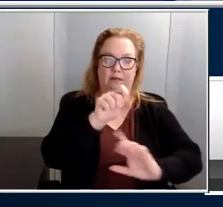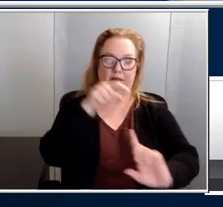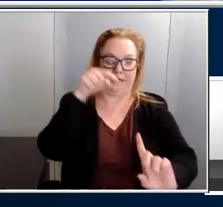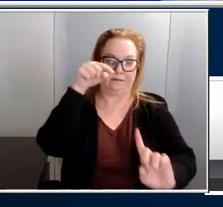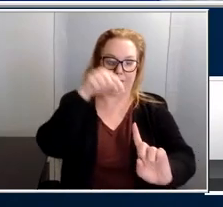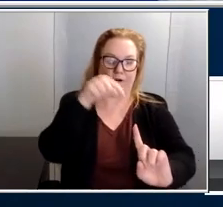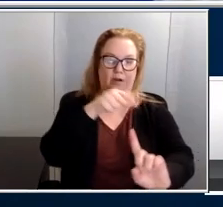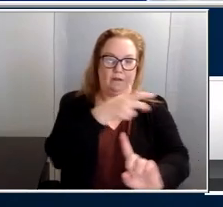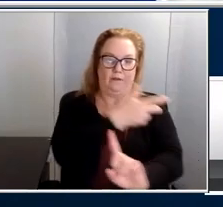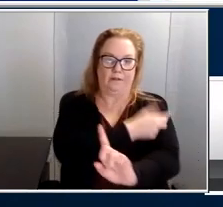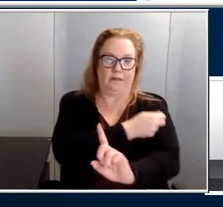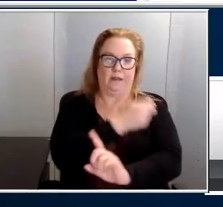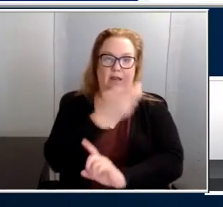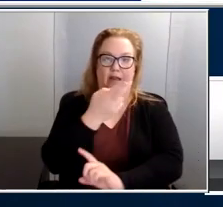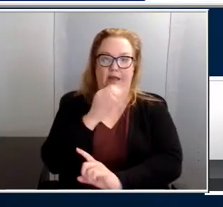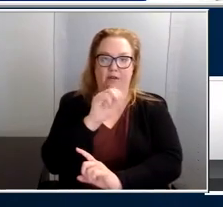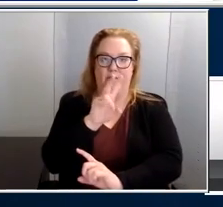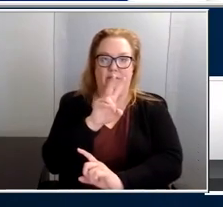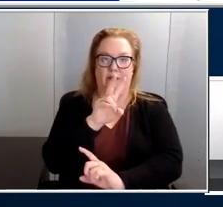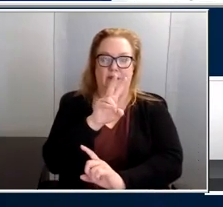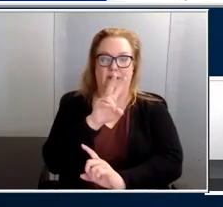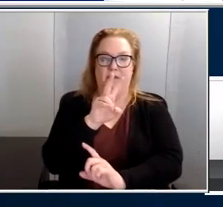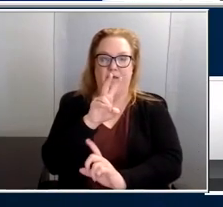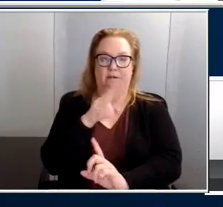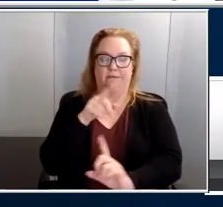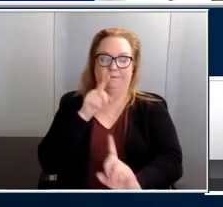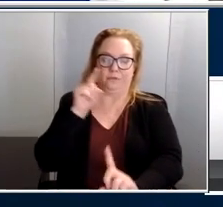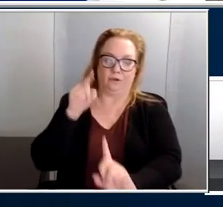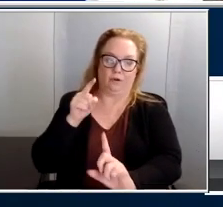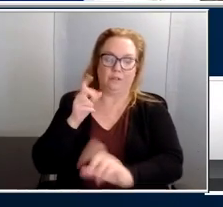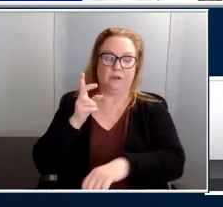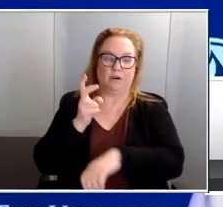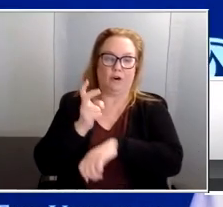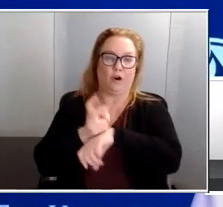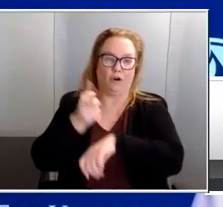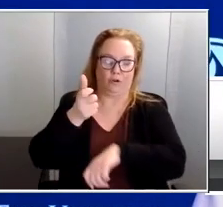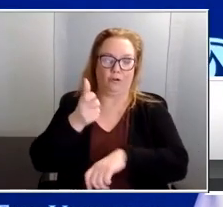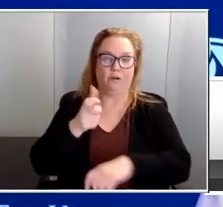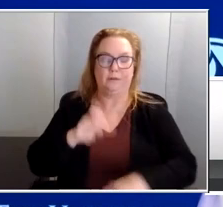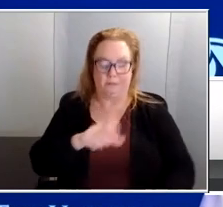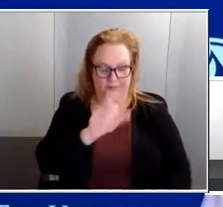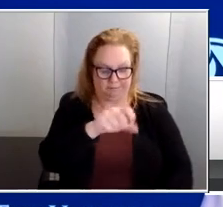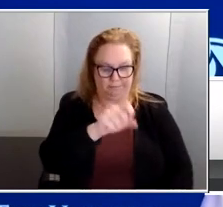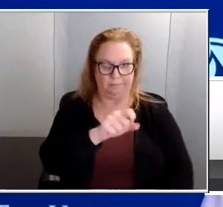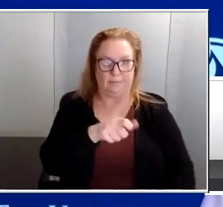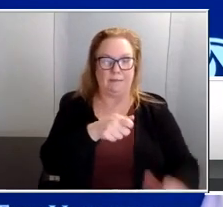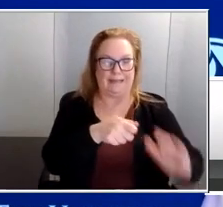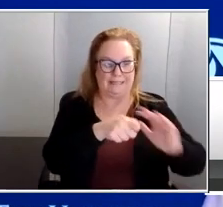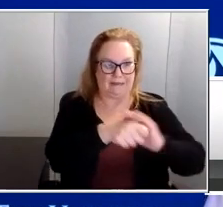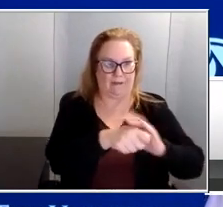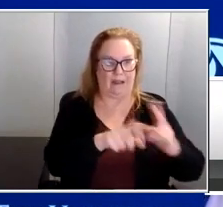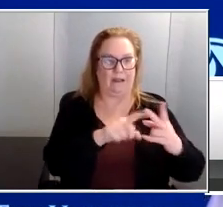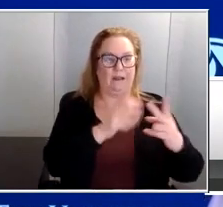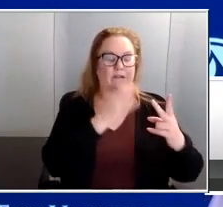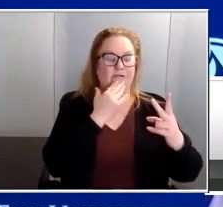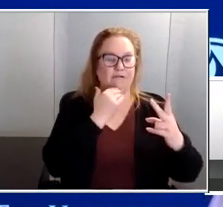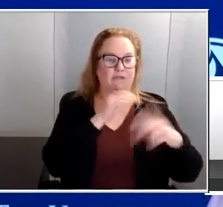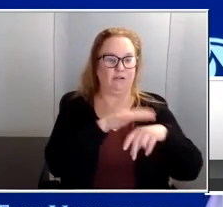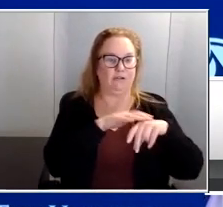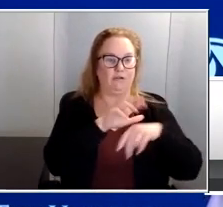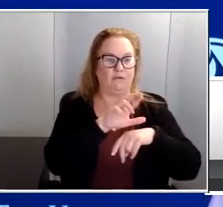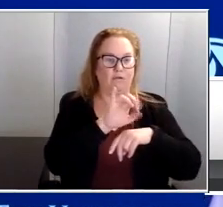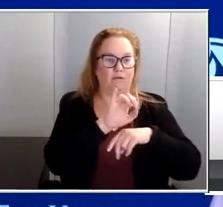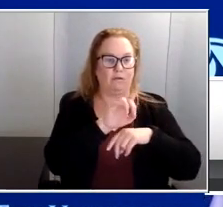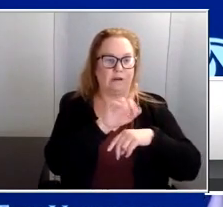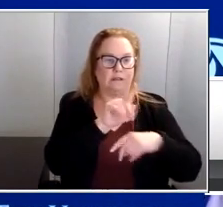vaccination. Yeah. HIV targets are harder to come by. Absolutely. You know, again, because of hiding, because of sugar residues, but also because of